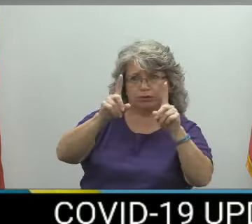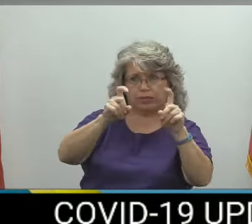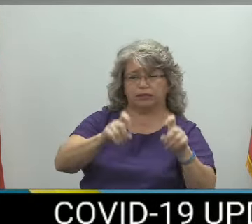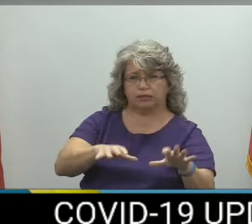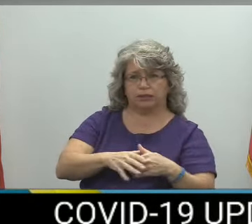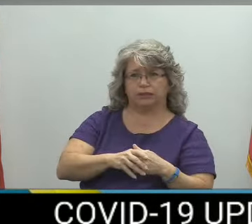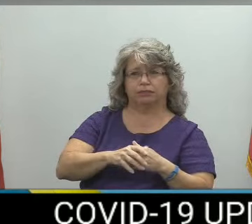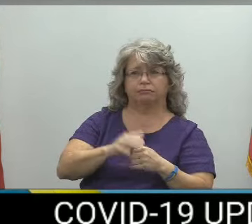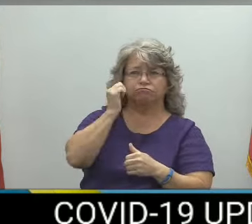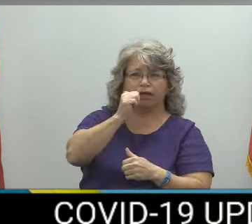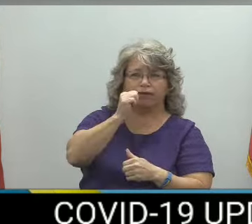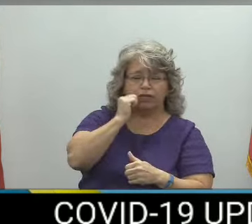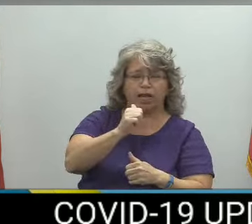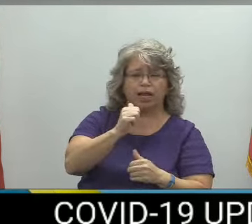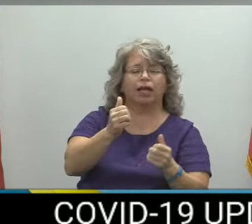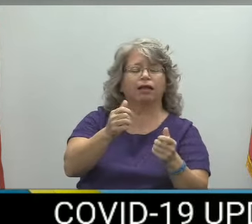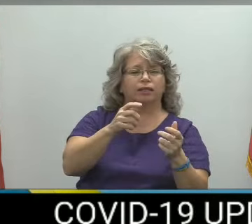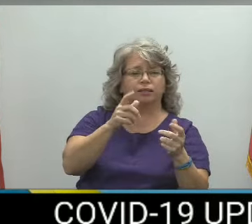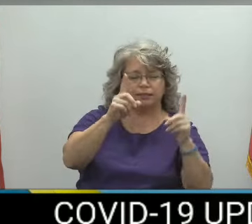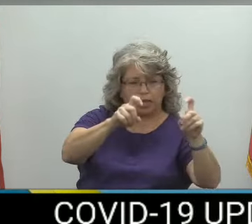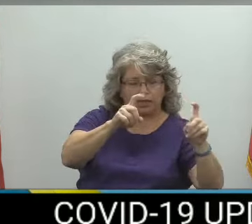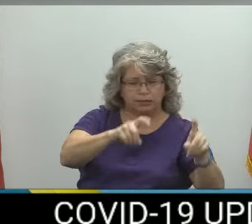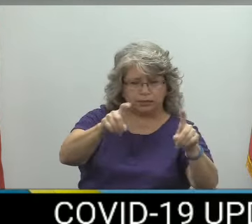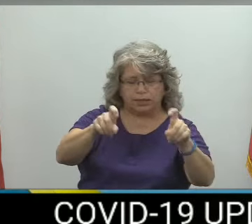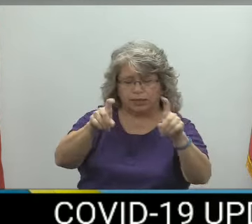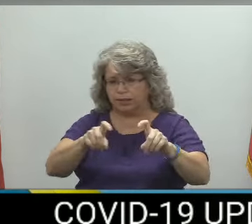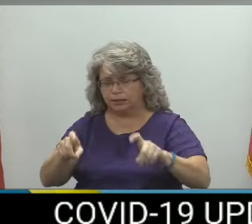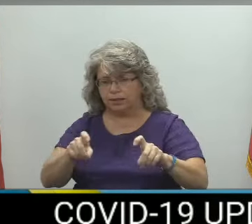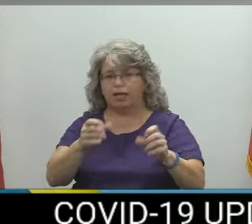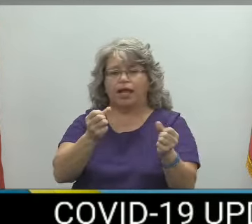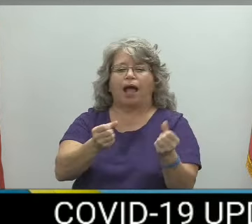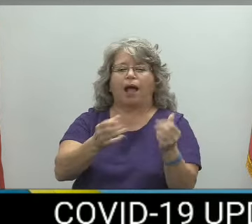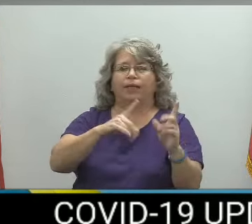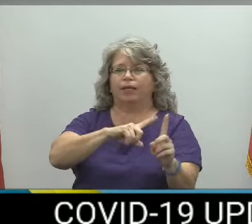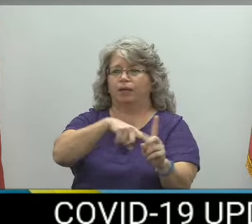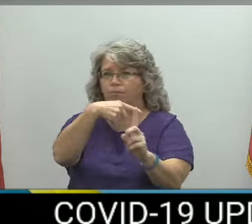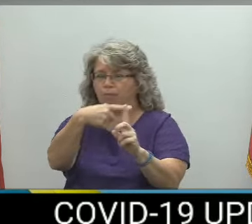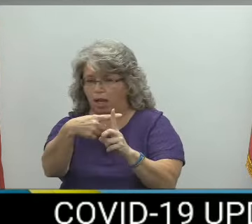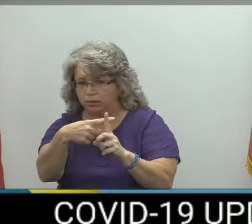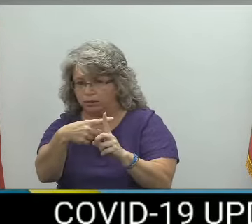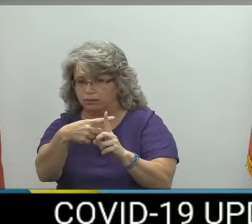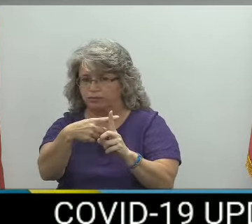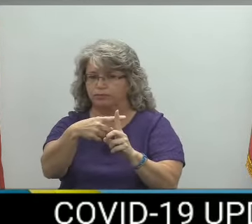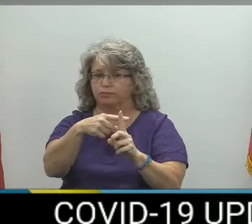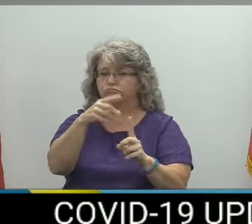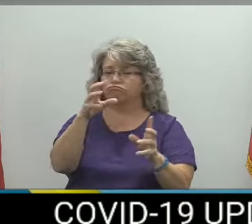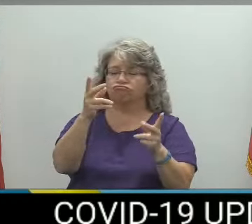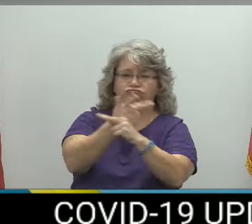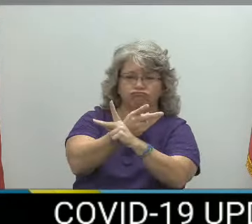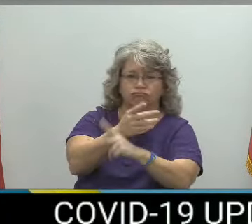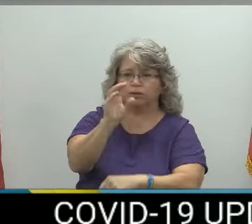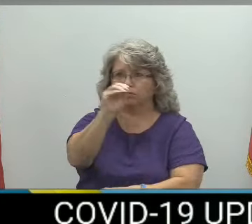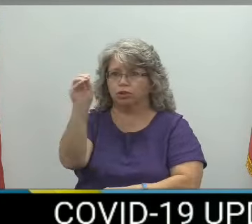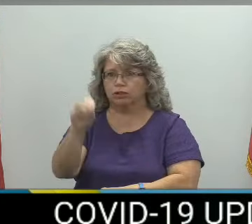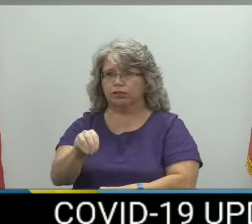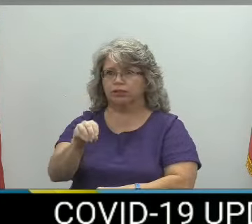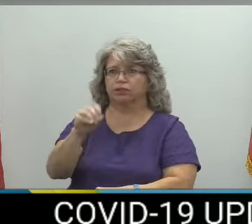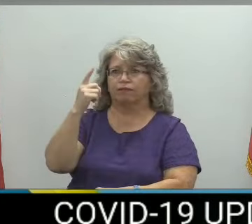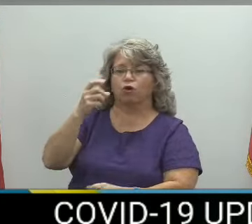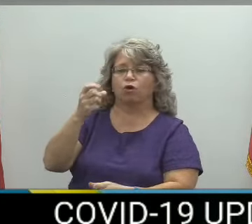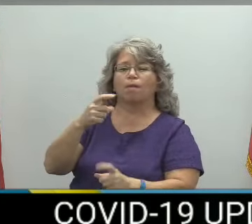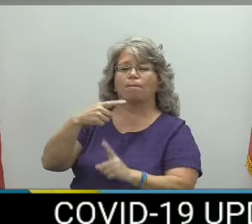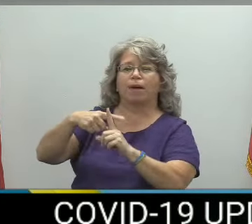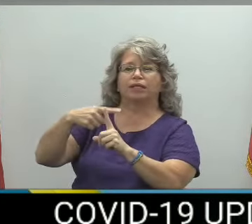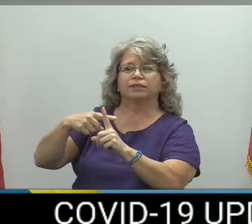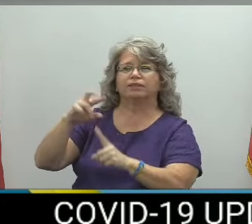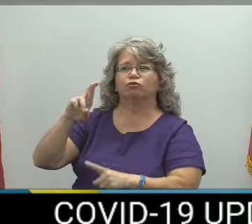at everybody that tests positive, and that kind of gives us a pulse on the positivity rate. And so if you look at these positivity rates